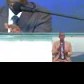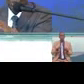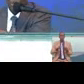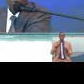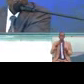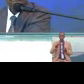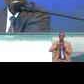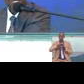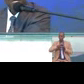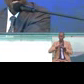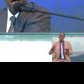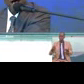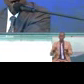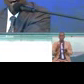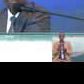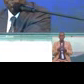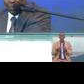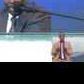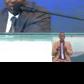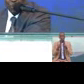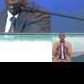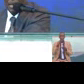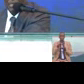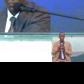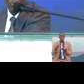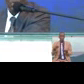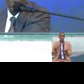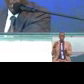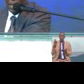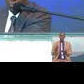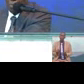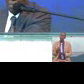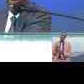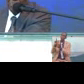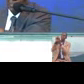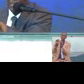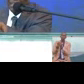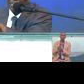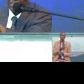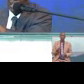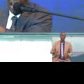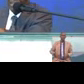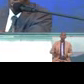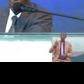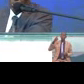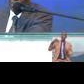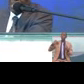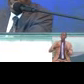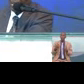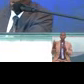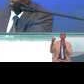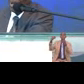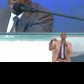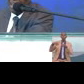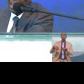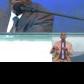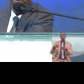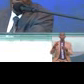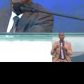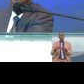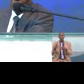remain pure, that we have to get to Christ. He has been manifested and is